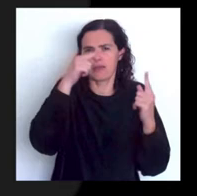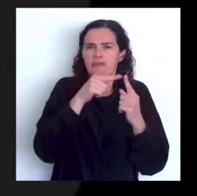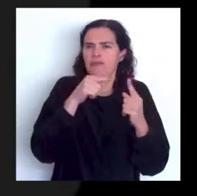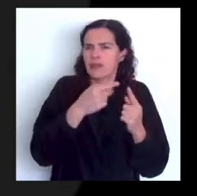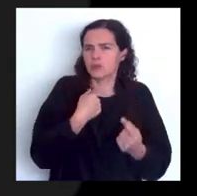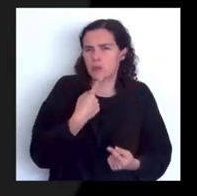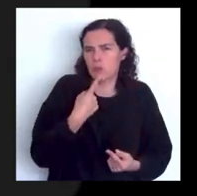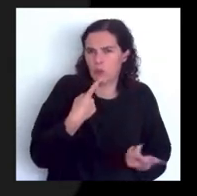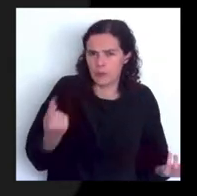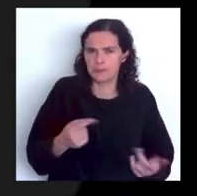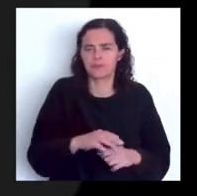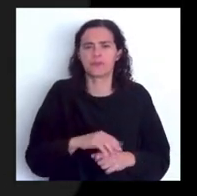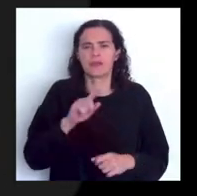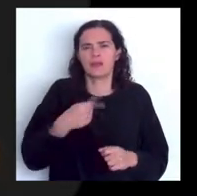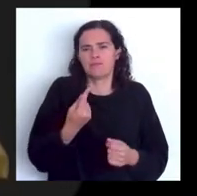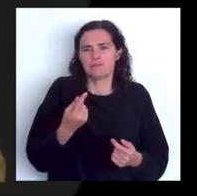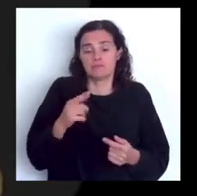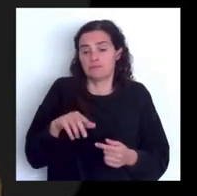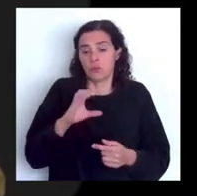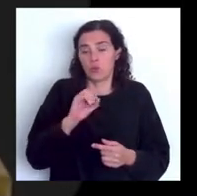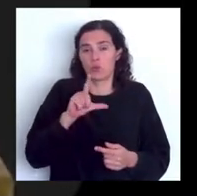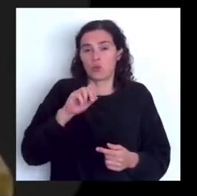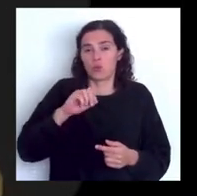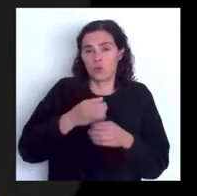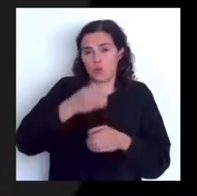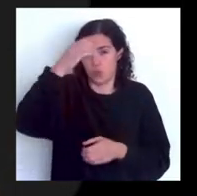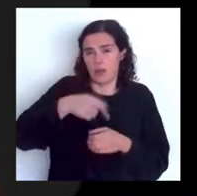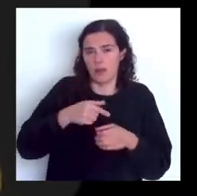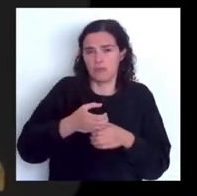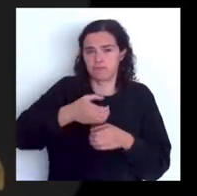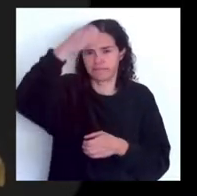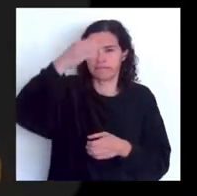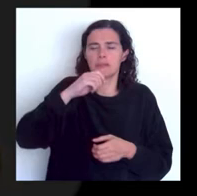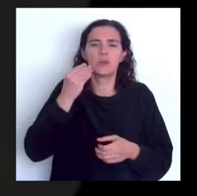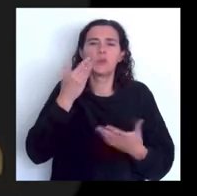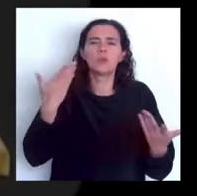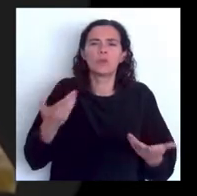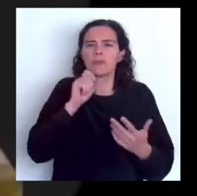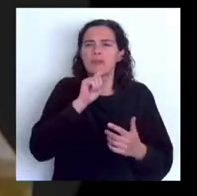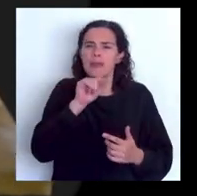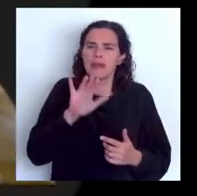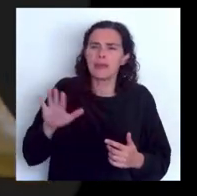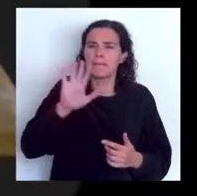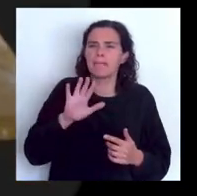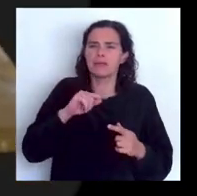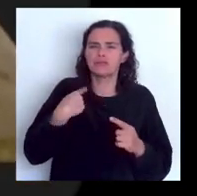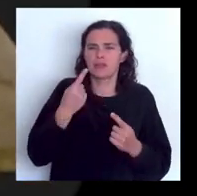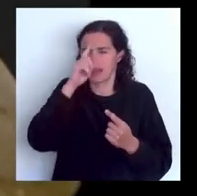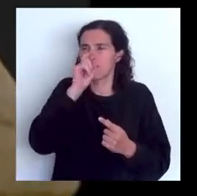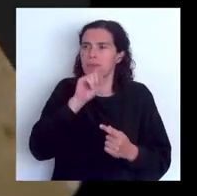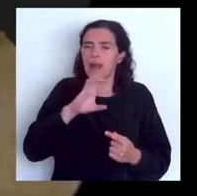of references. The endless column is, of course, a way to bring to the